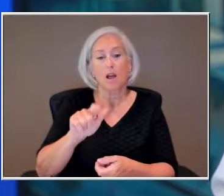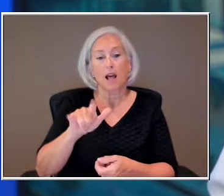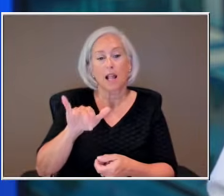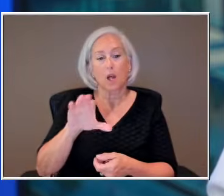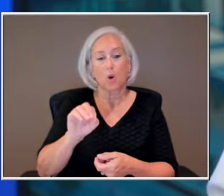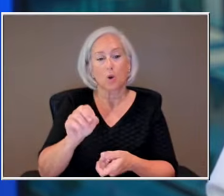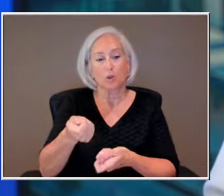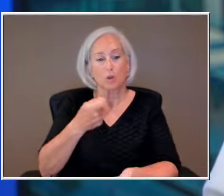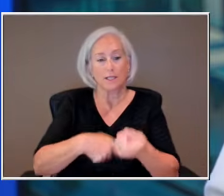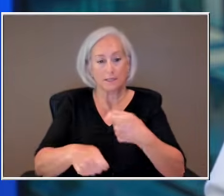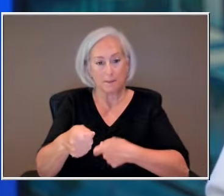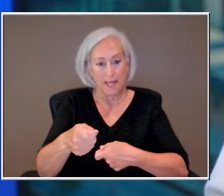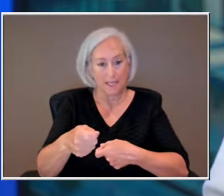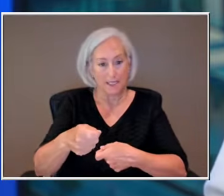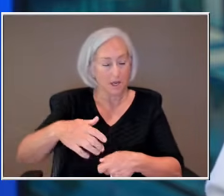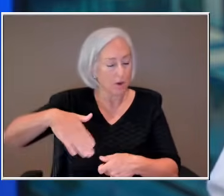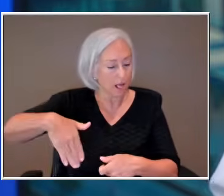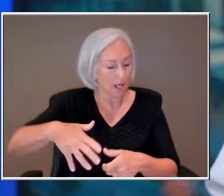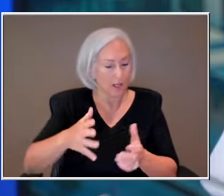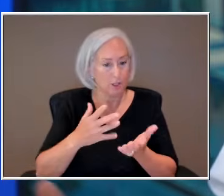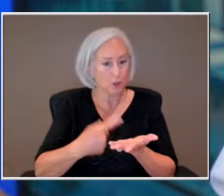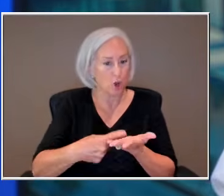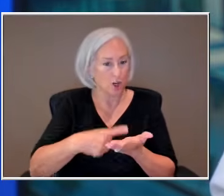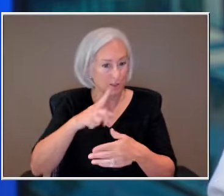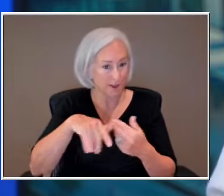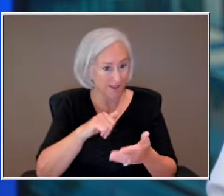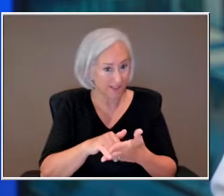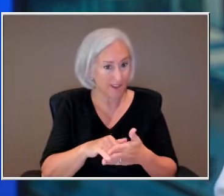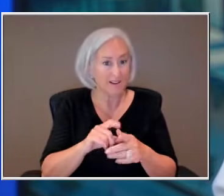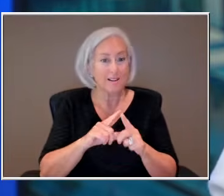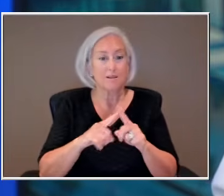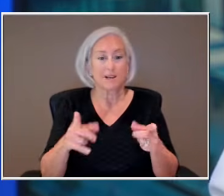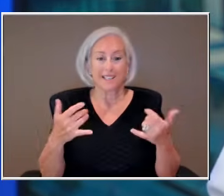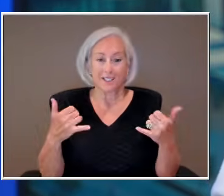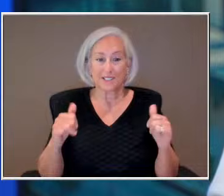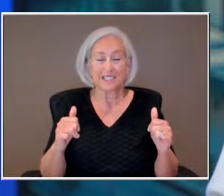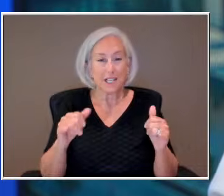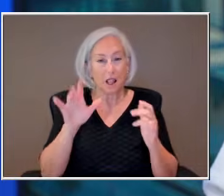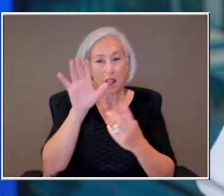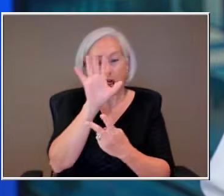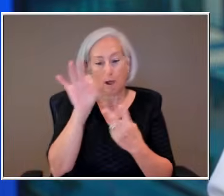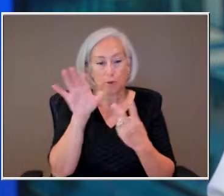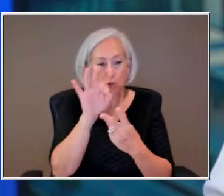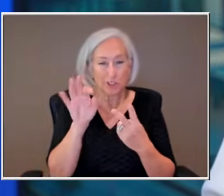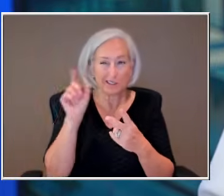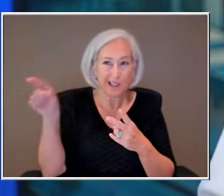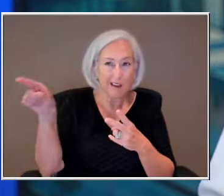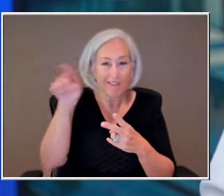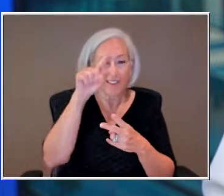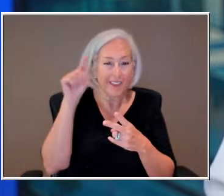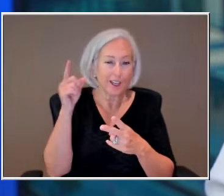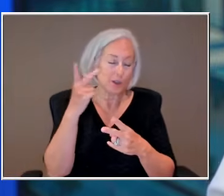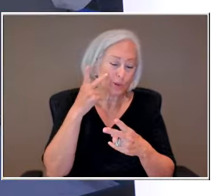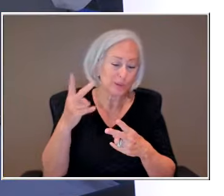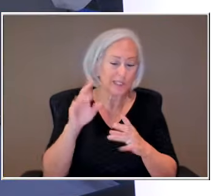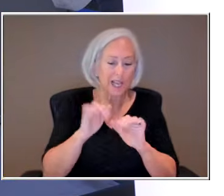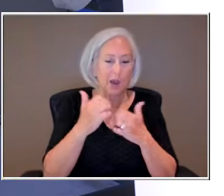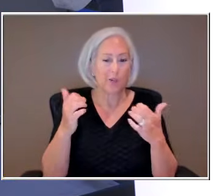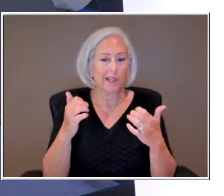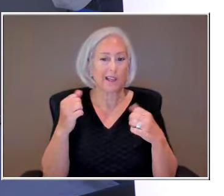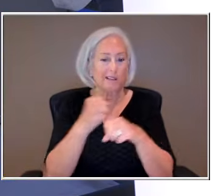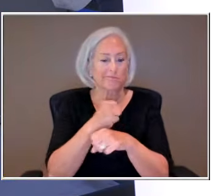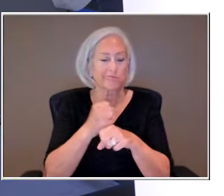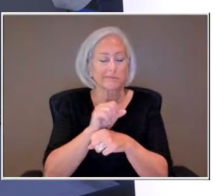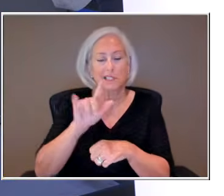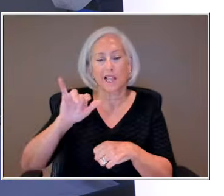Yes, we haven't talked about it in a lot of detail, but there's still things out there. There's still a lot that we can do for lymphoma. What do patients